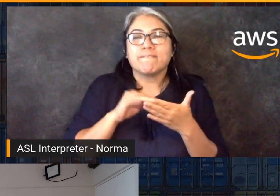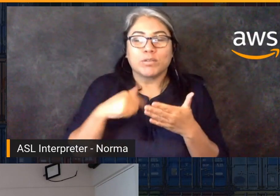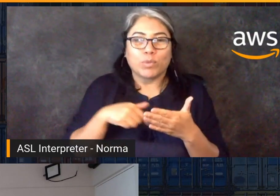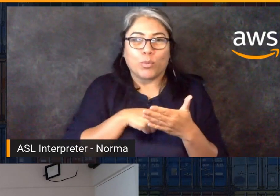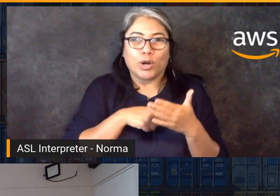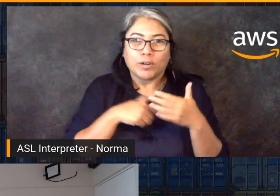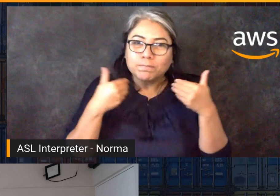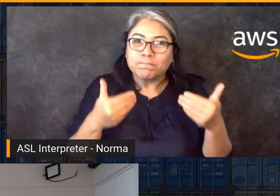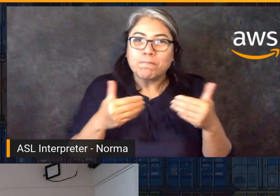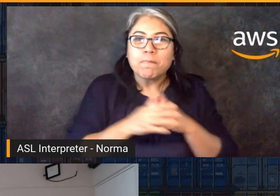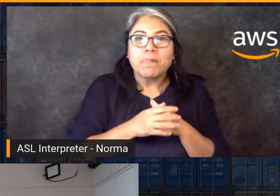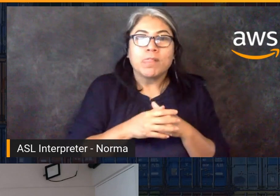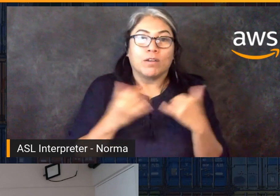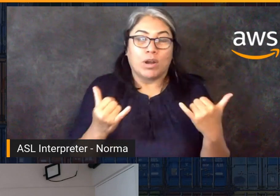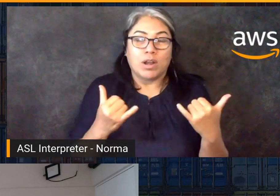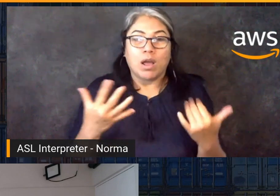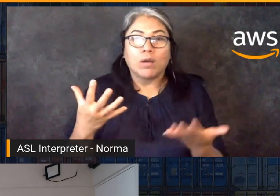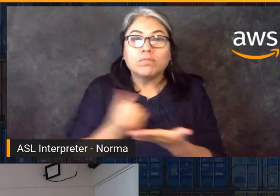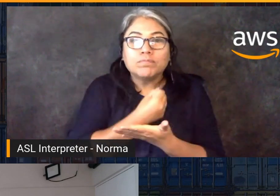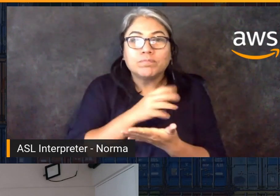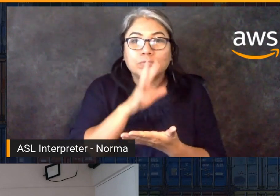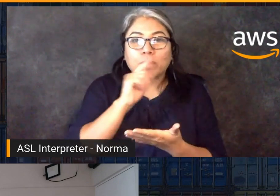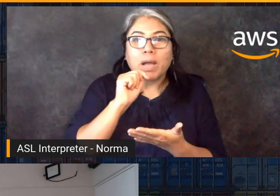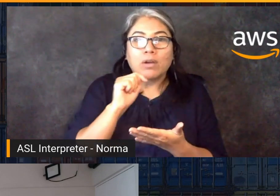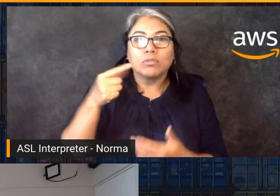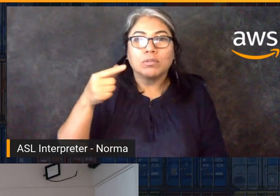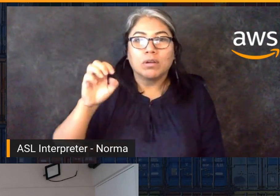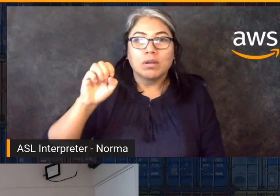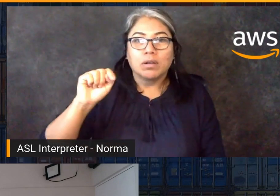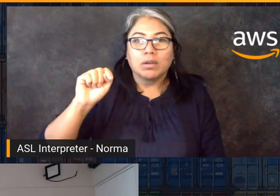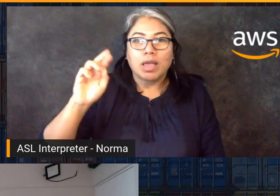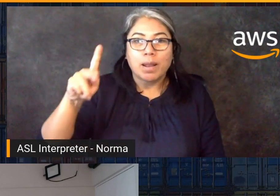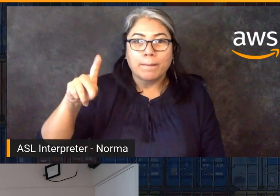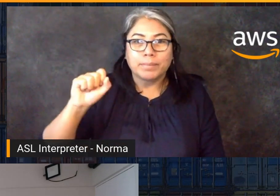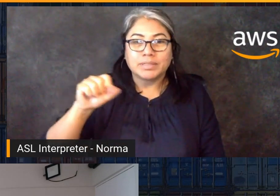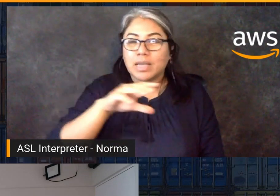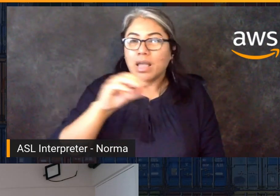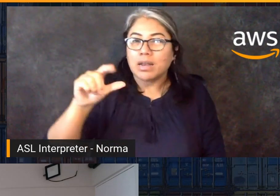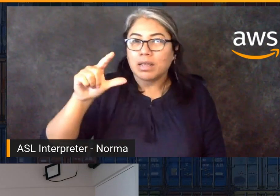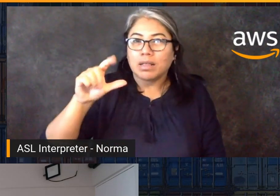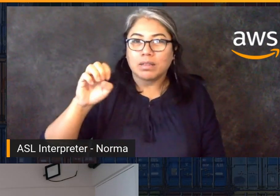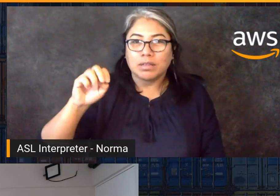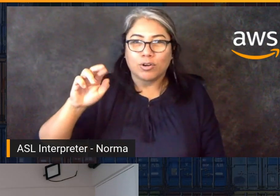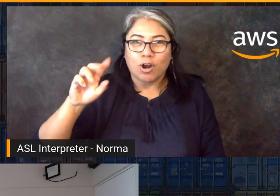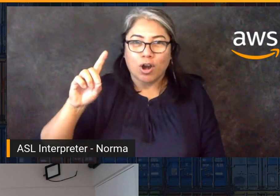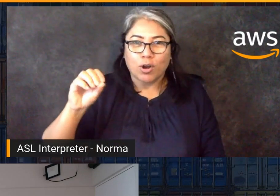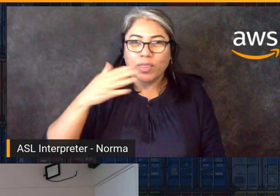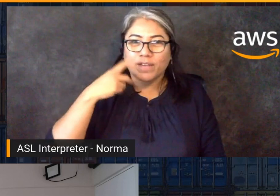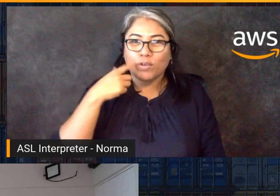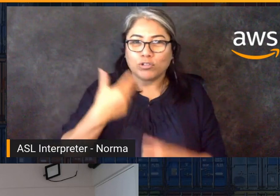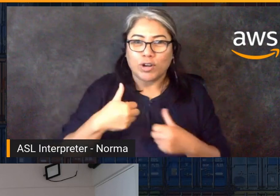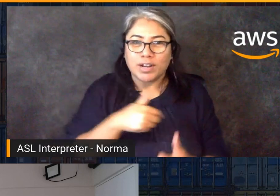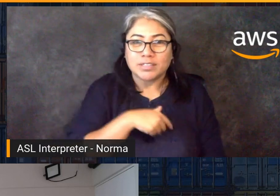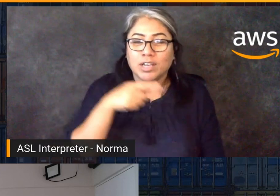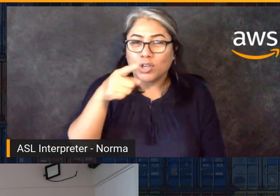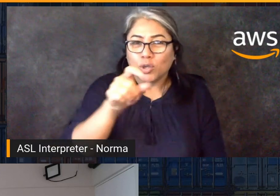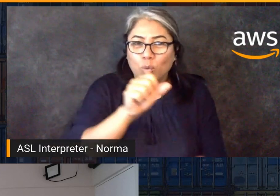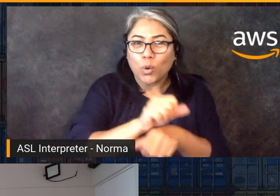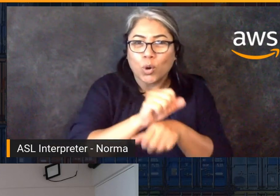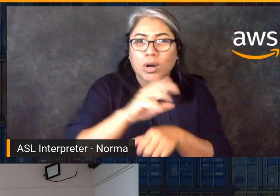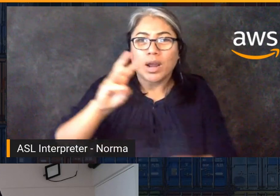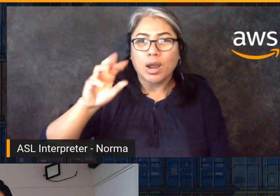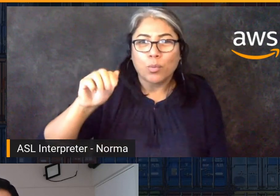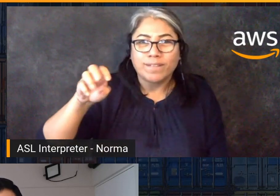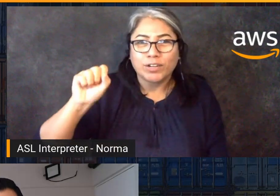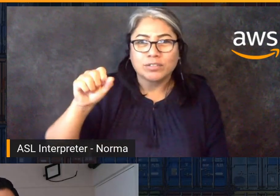So right now we want to talk about GitOps. And Leonardo, thank you for joining us. You work over at Weaver, so tell us about